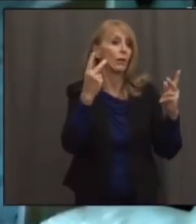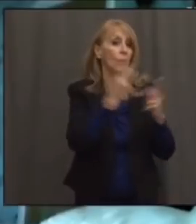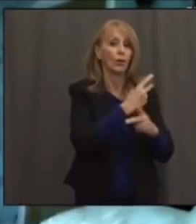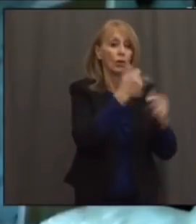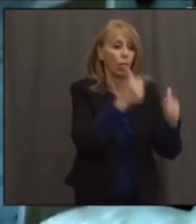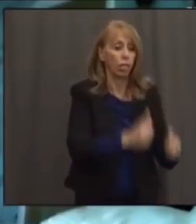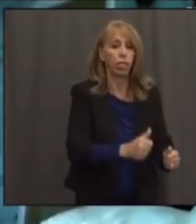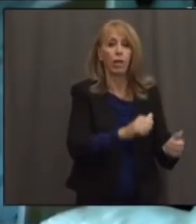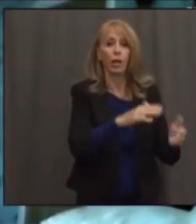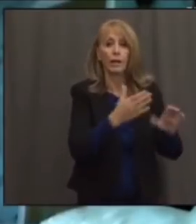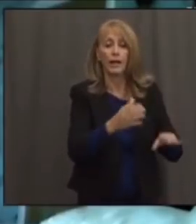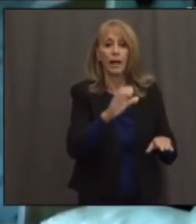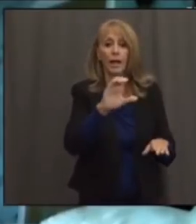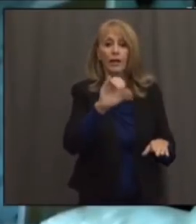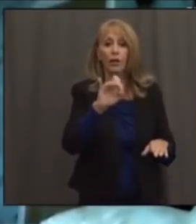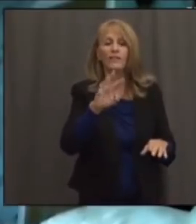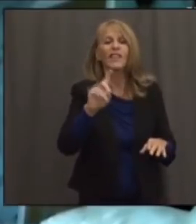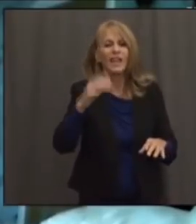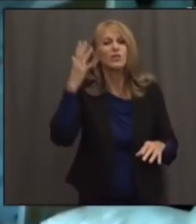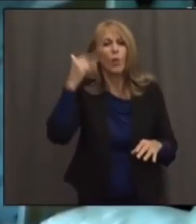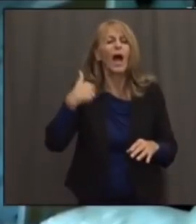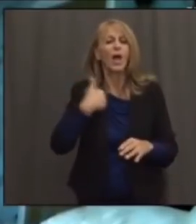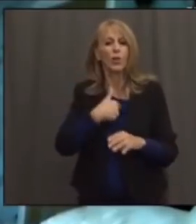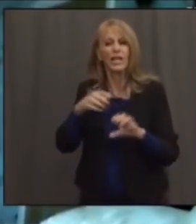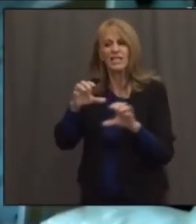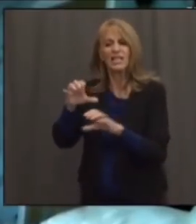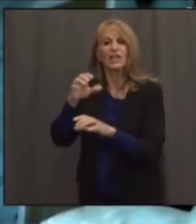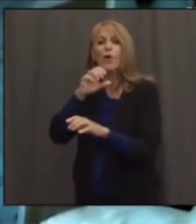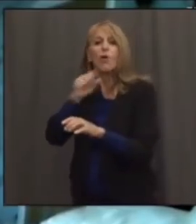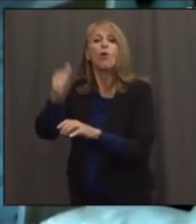And that was the whole strategy with the age-based